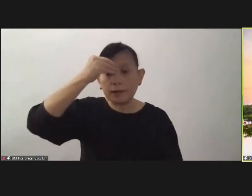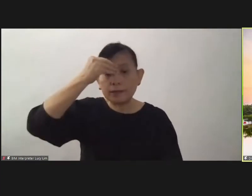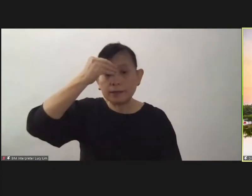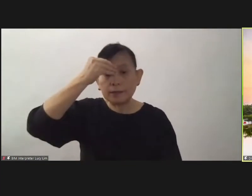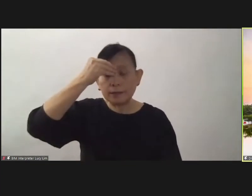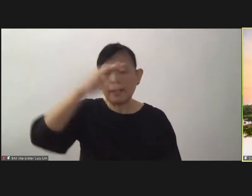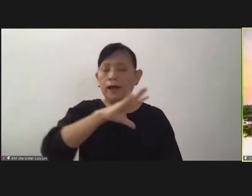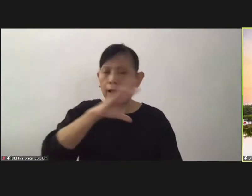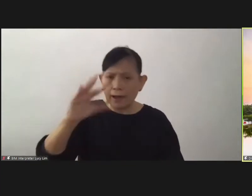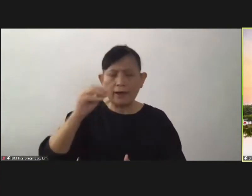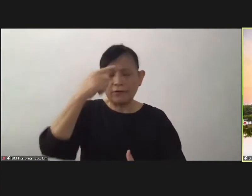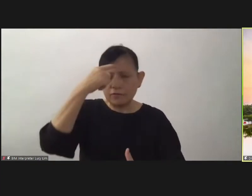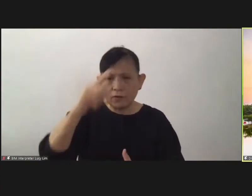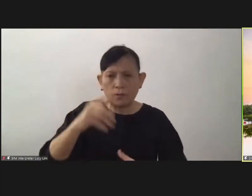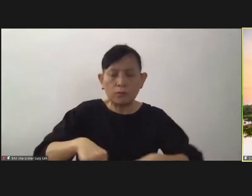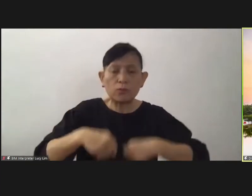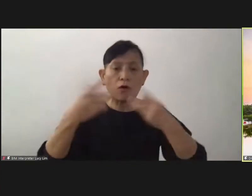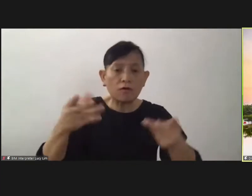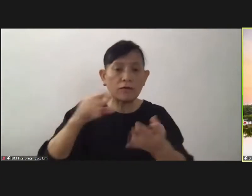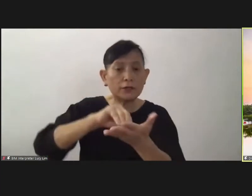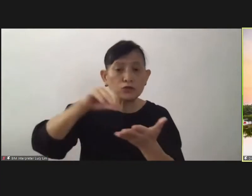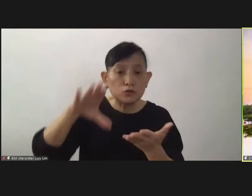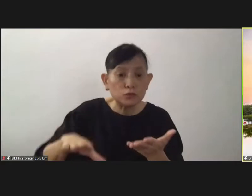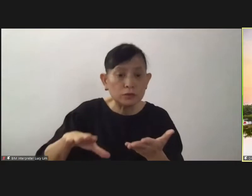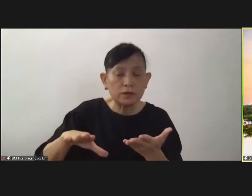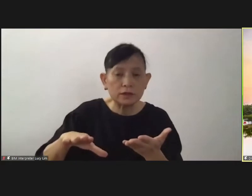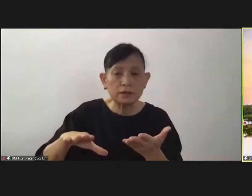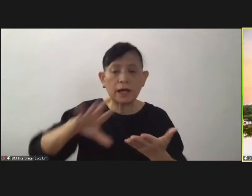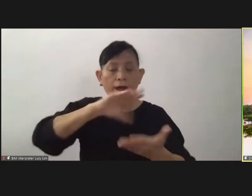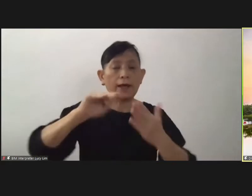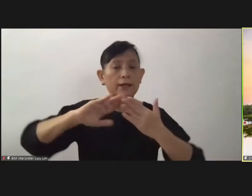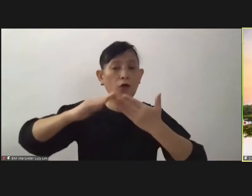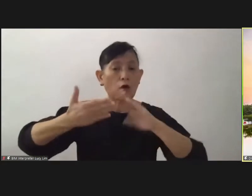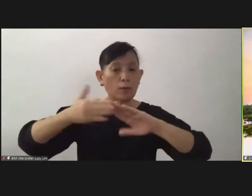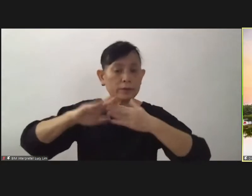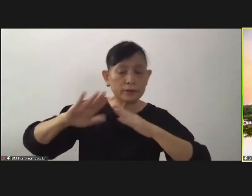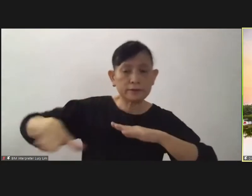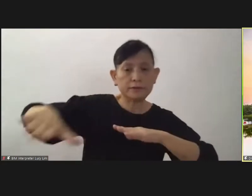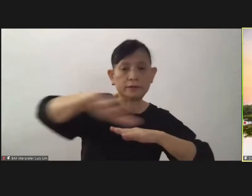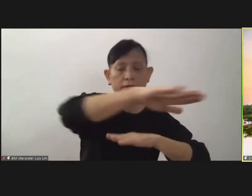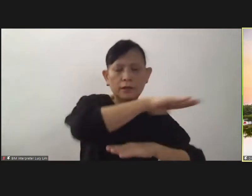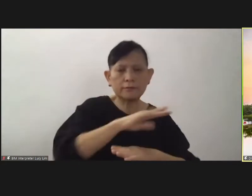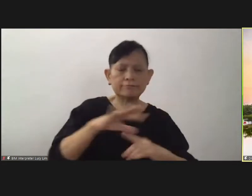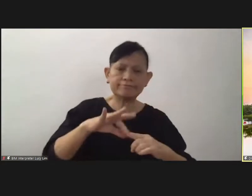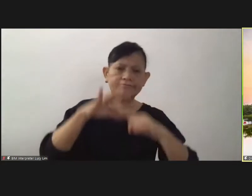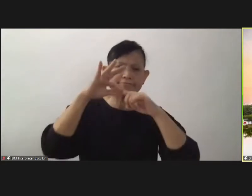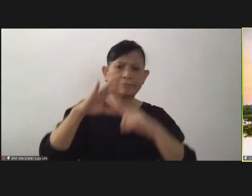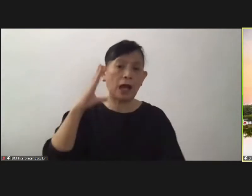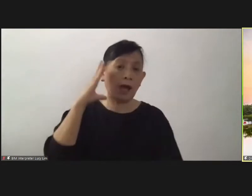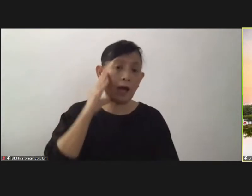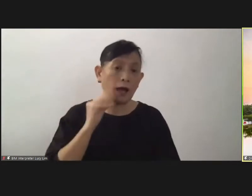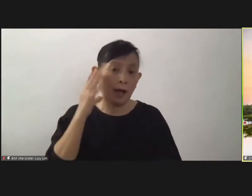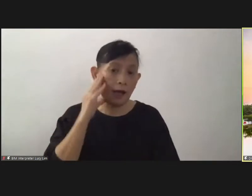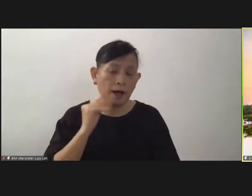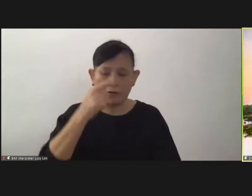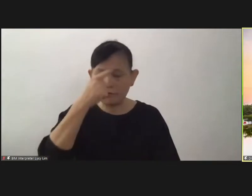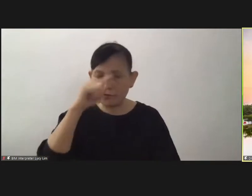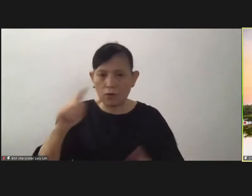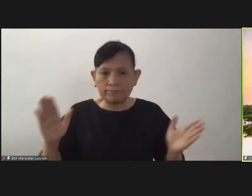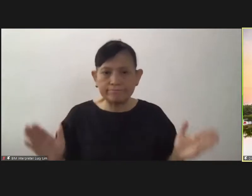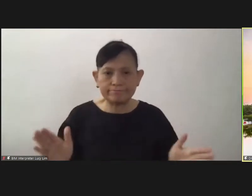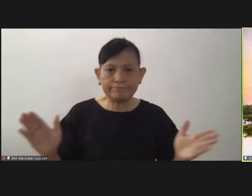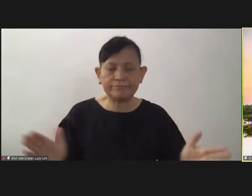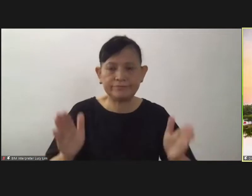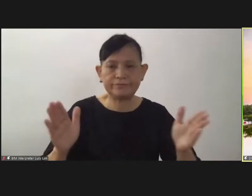to provide Taylor's students and the community around us a unique experience to gear them for their